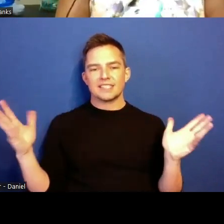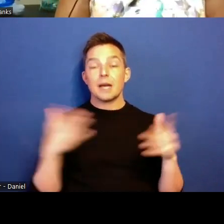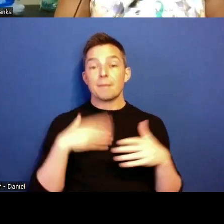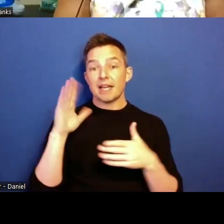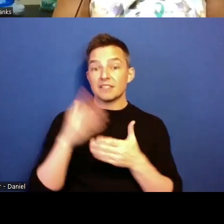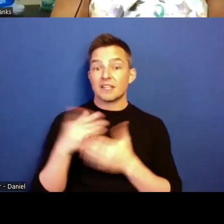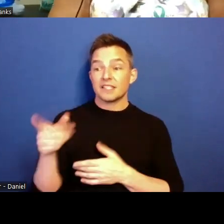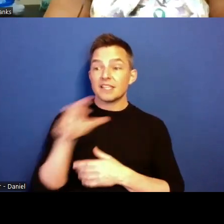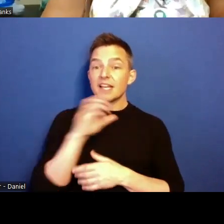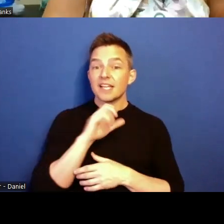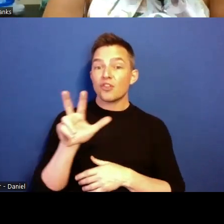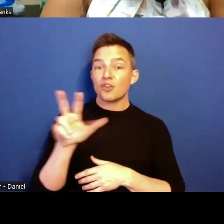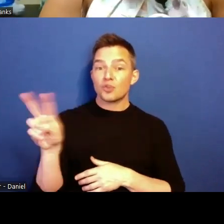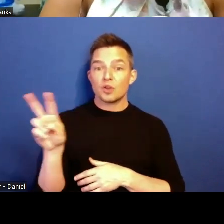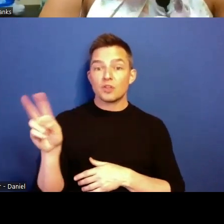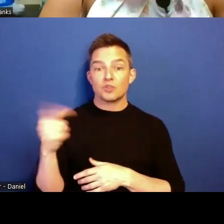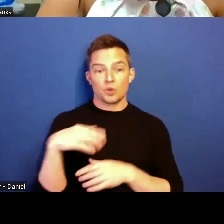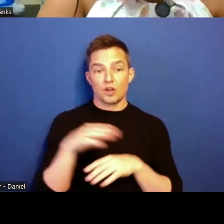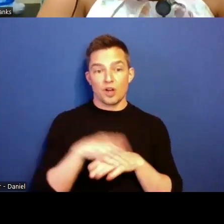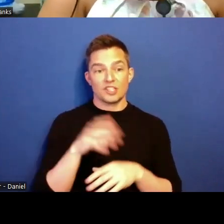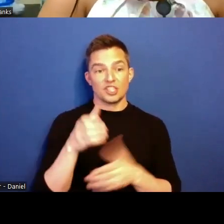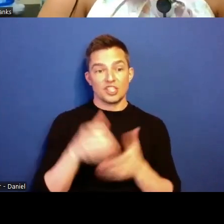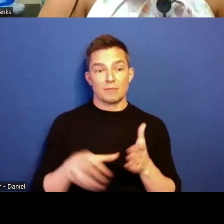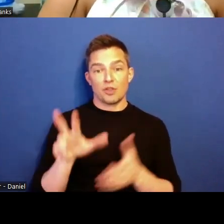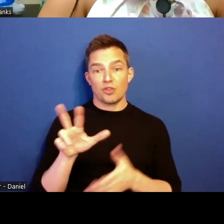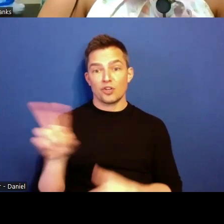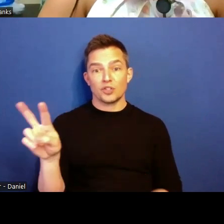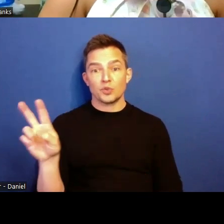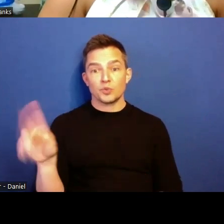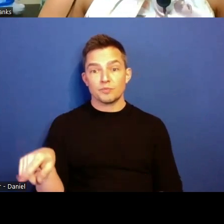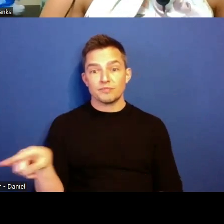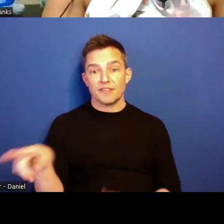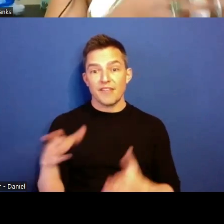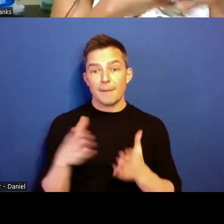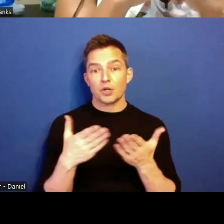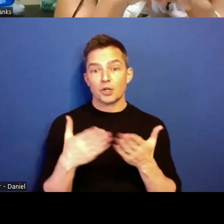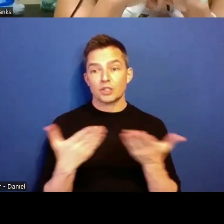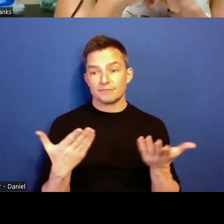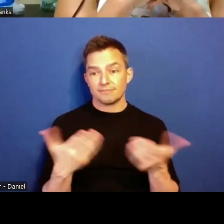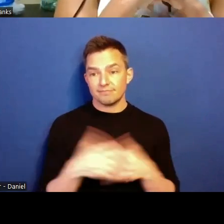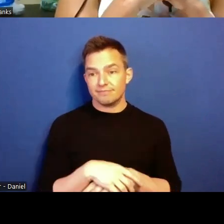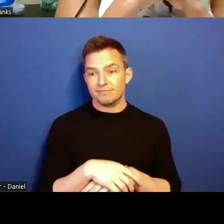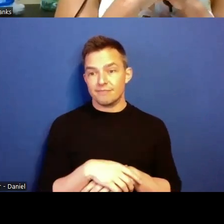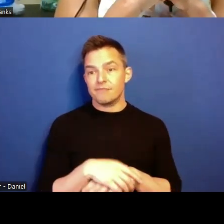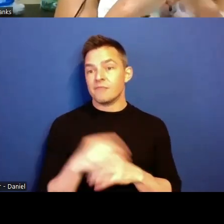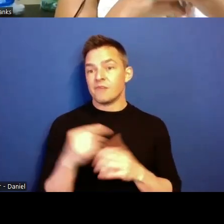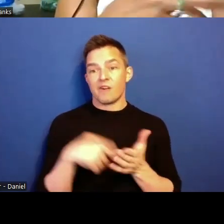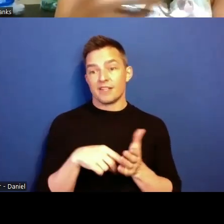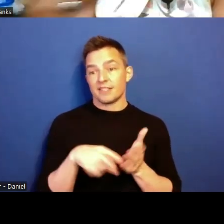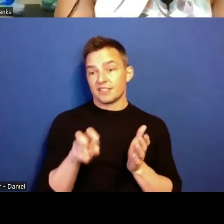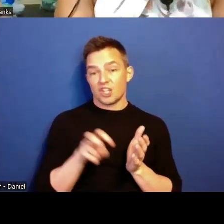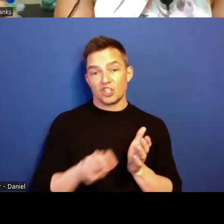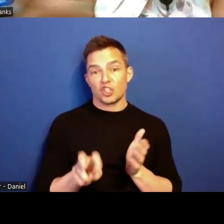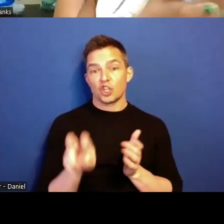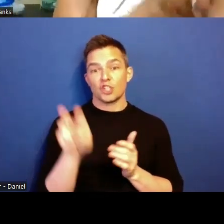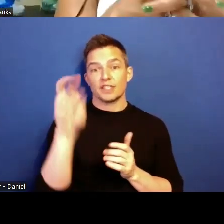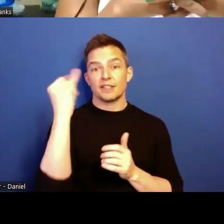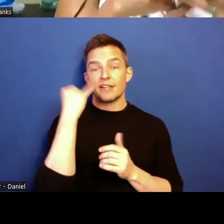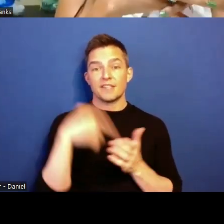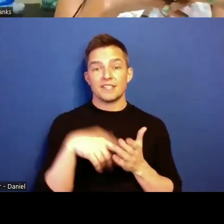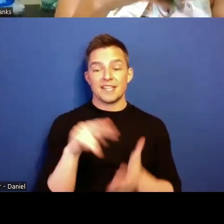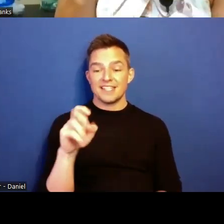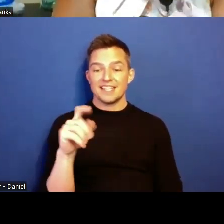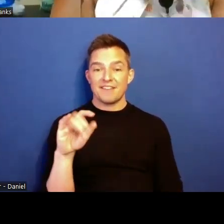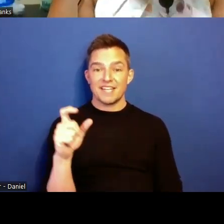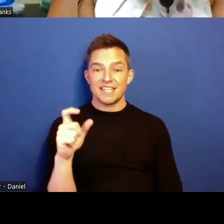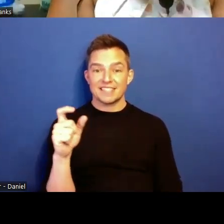is 32, so we're in chapter 32, okay, of the book. This is a journey. If this was a Netflix, I'd